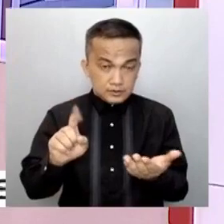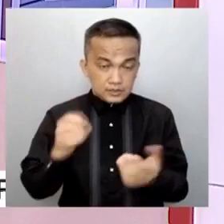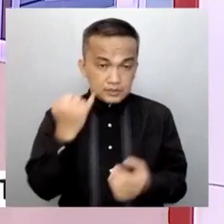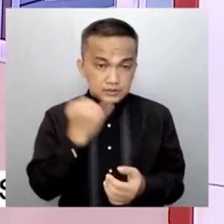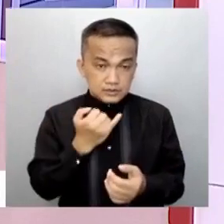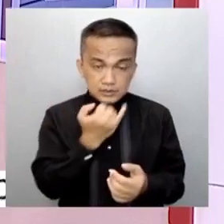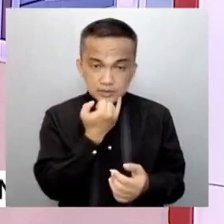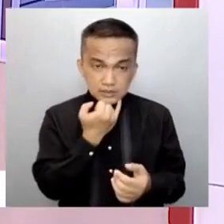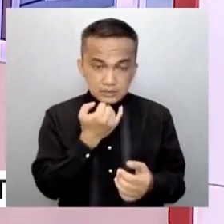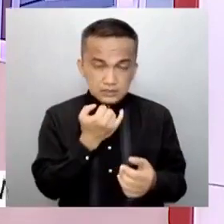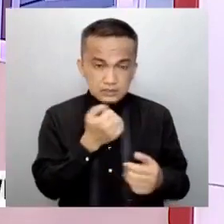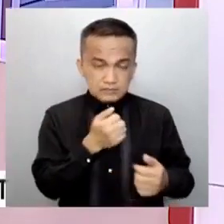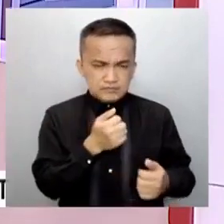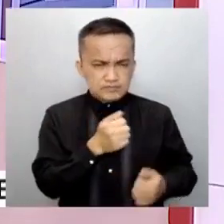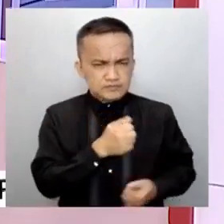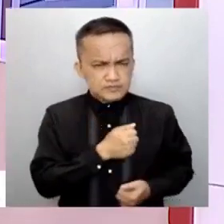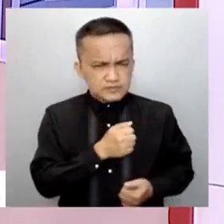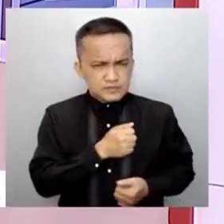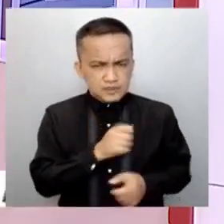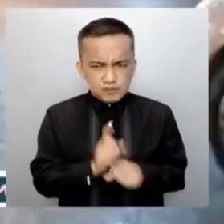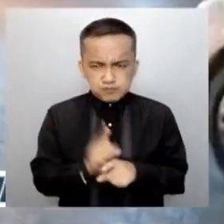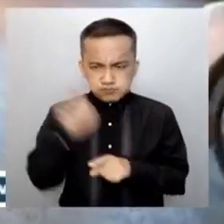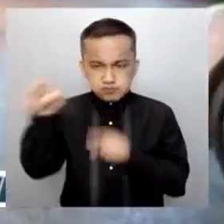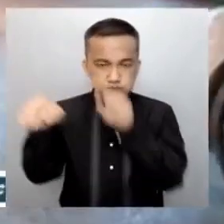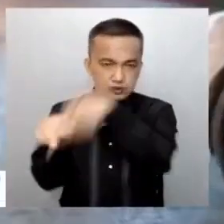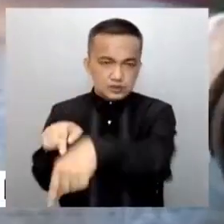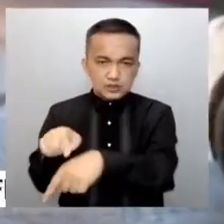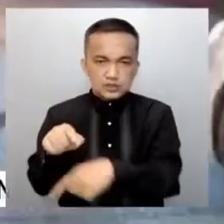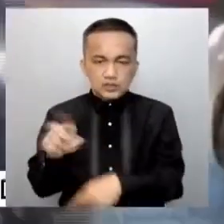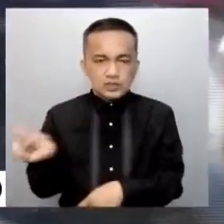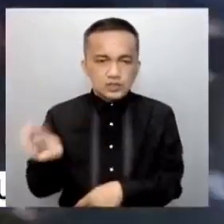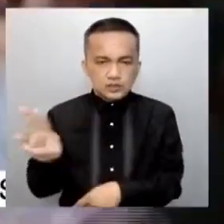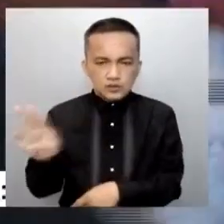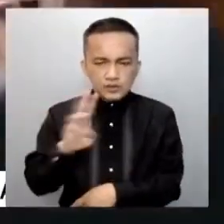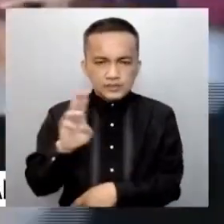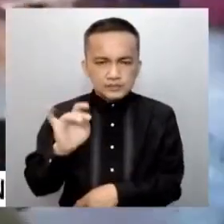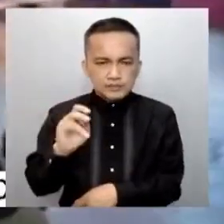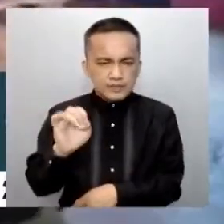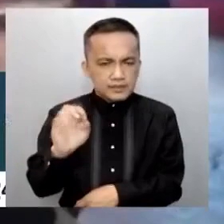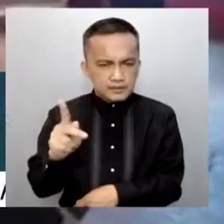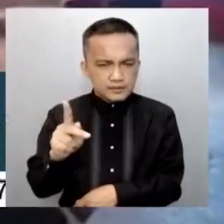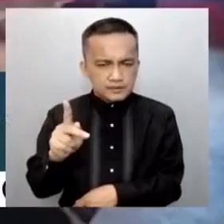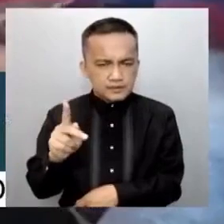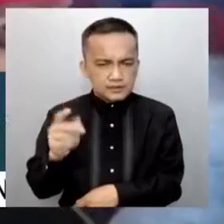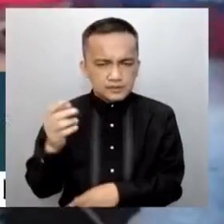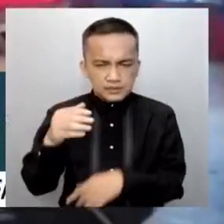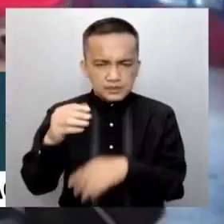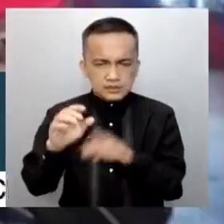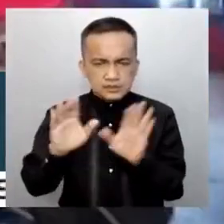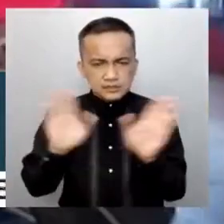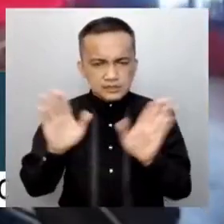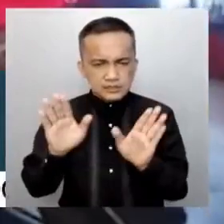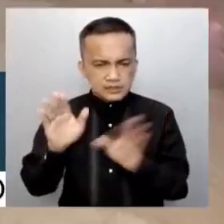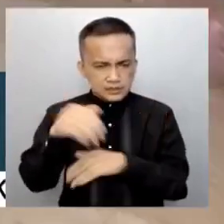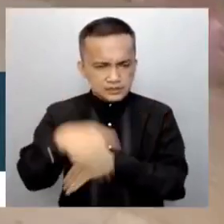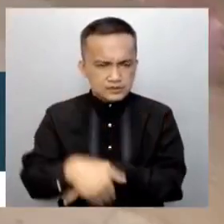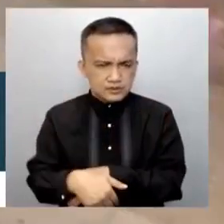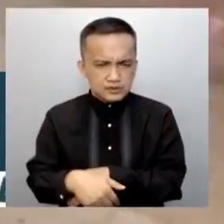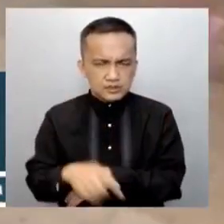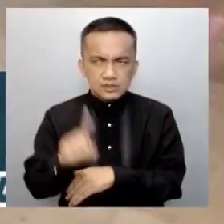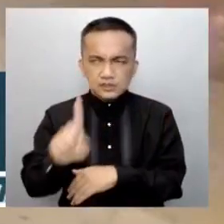launched an airstrike in West Bank city of Yenin Sunday evening. Another person was